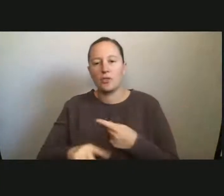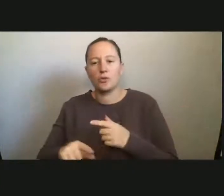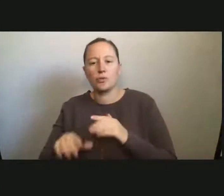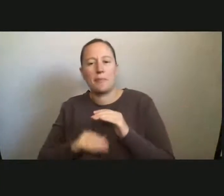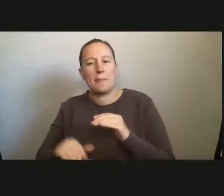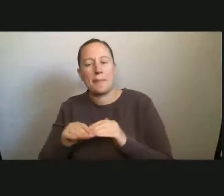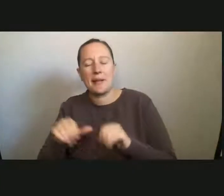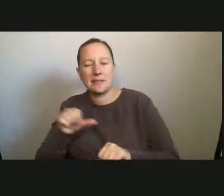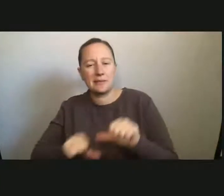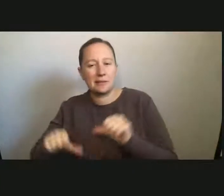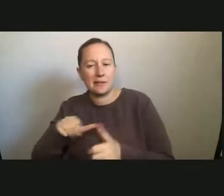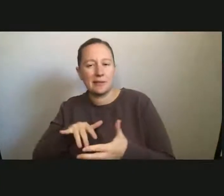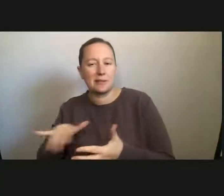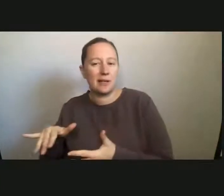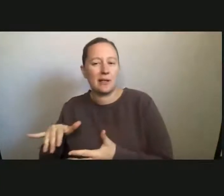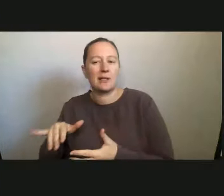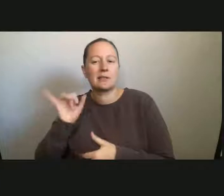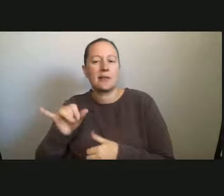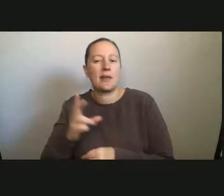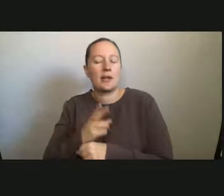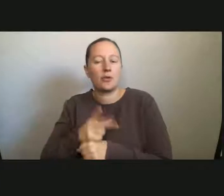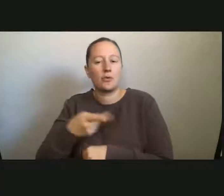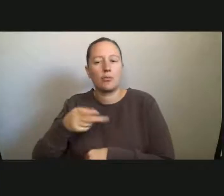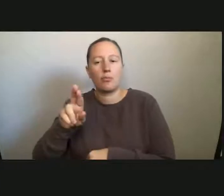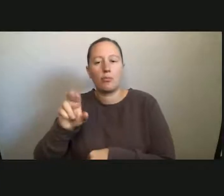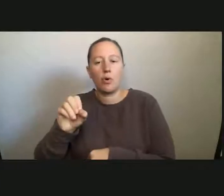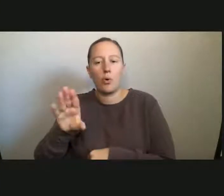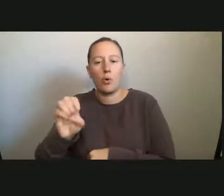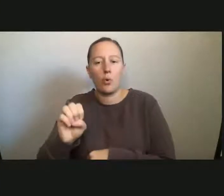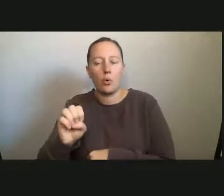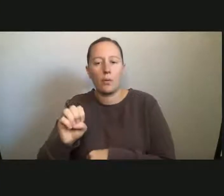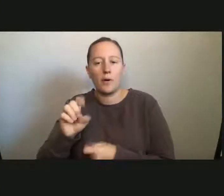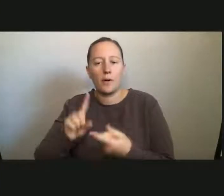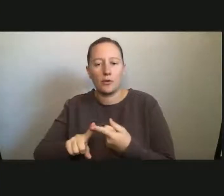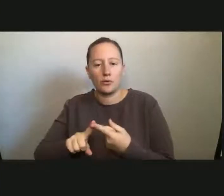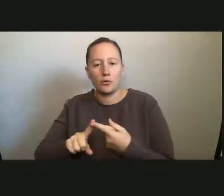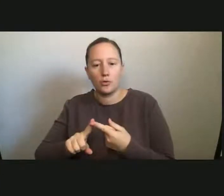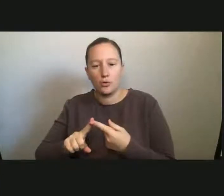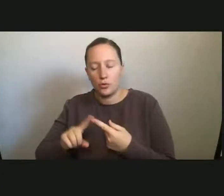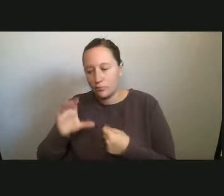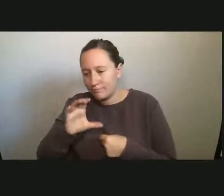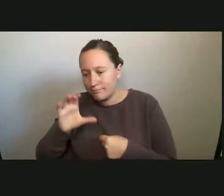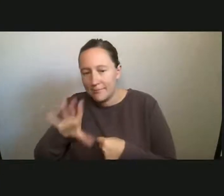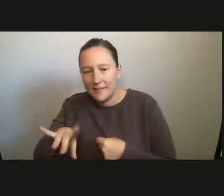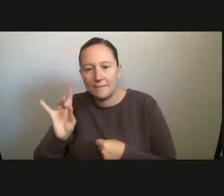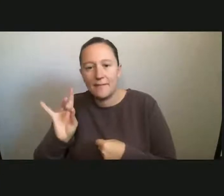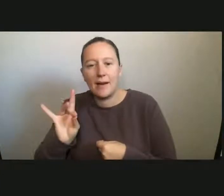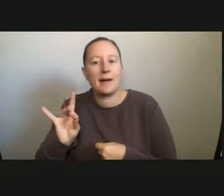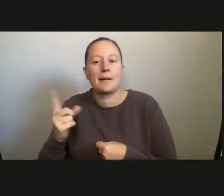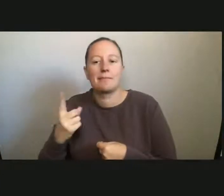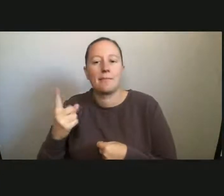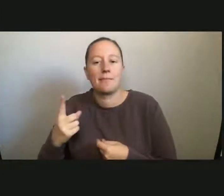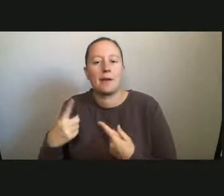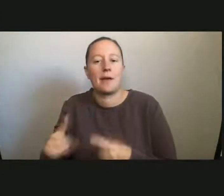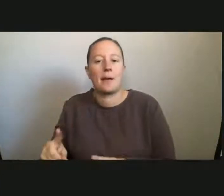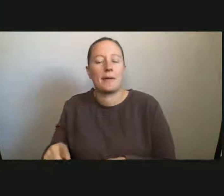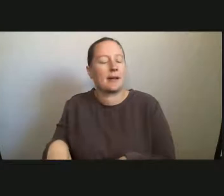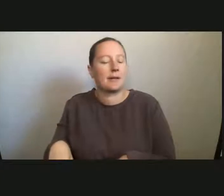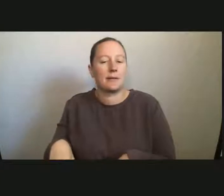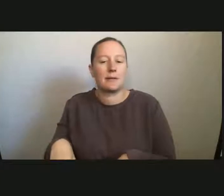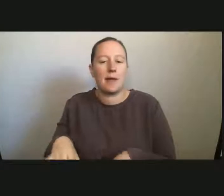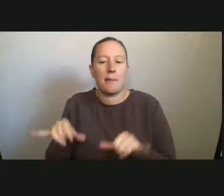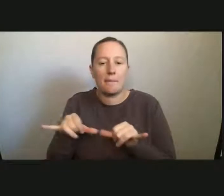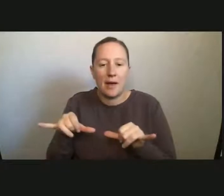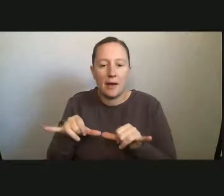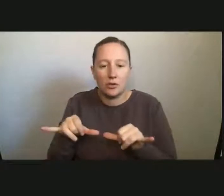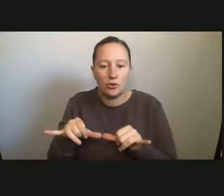studies, which are using a probe to explore a phenomenon and as such,